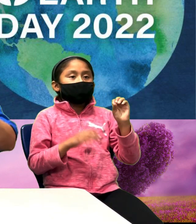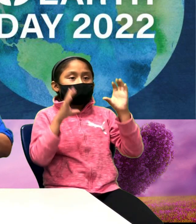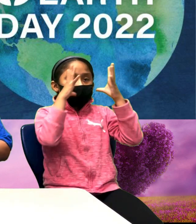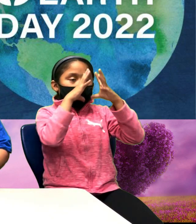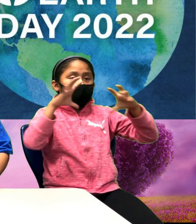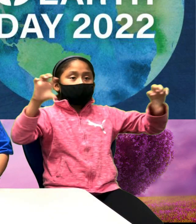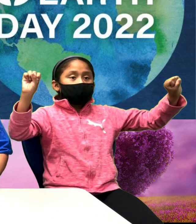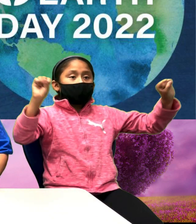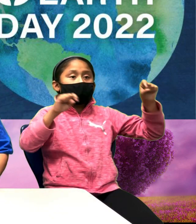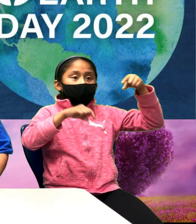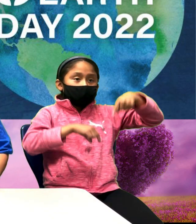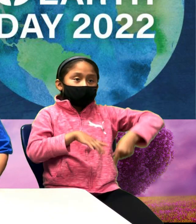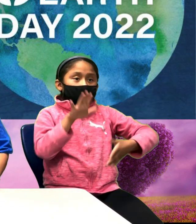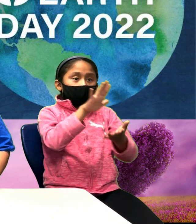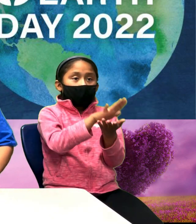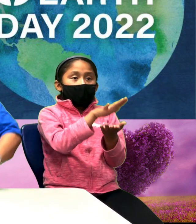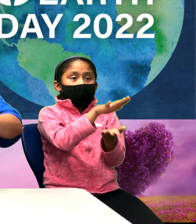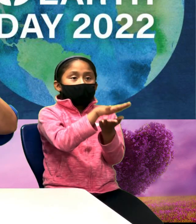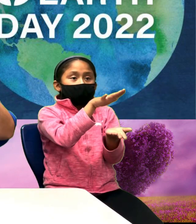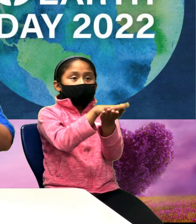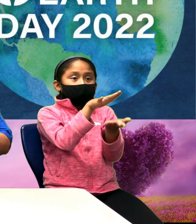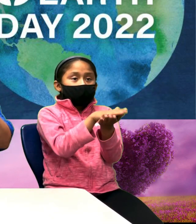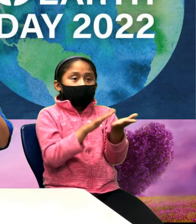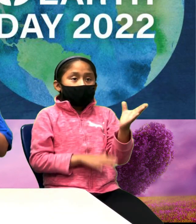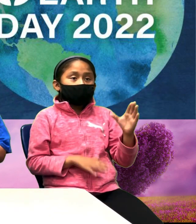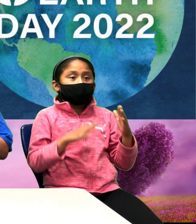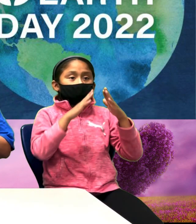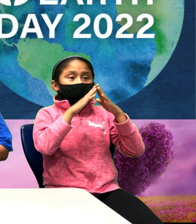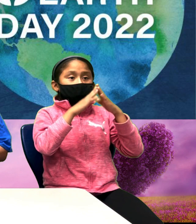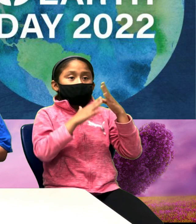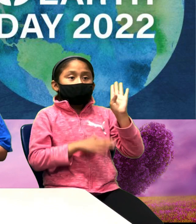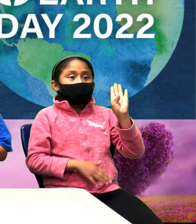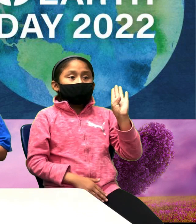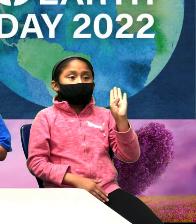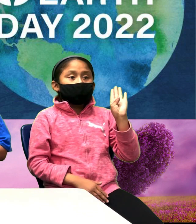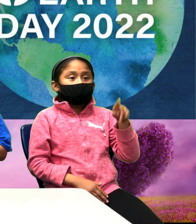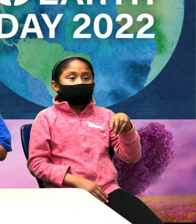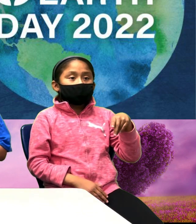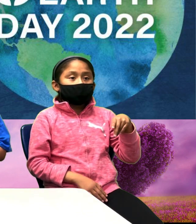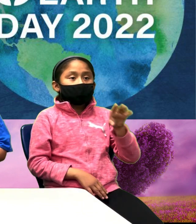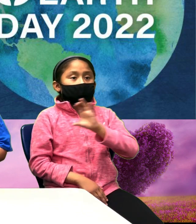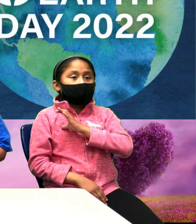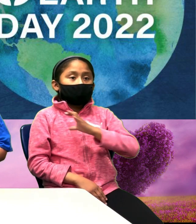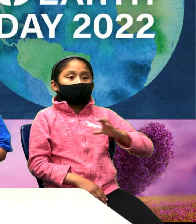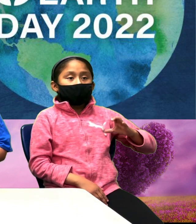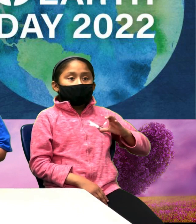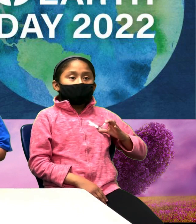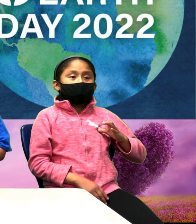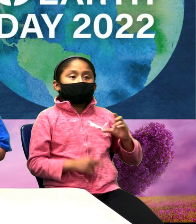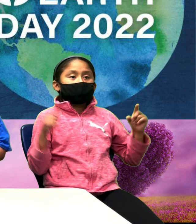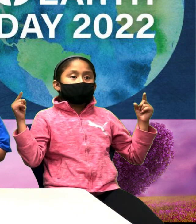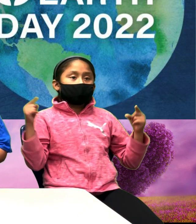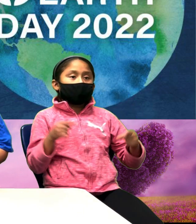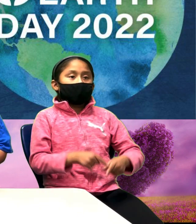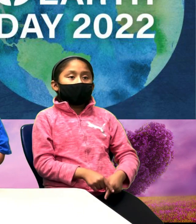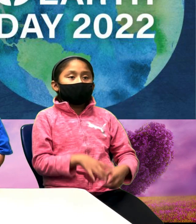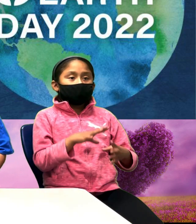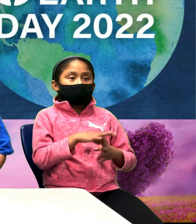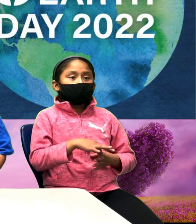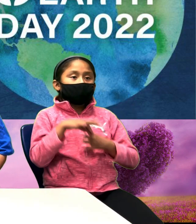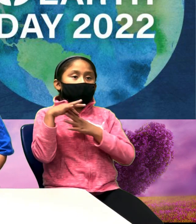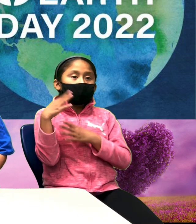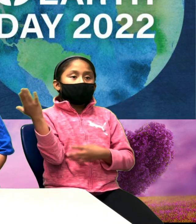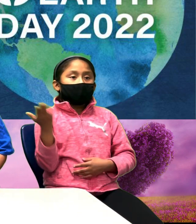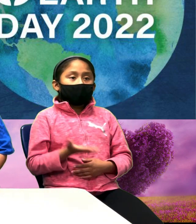members will be here. Many special guests. No one as special as you and